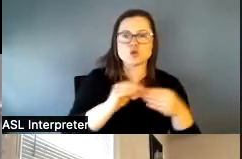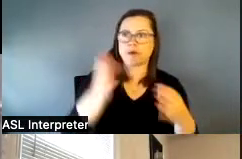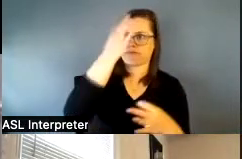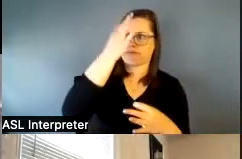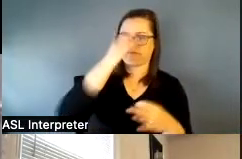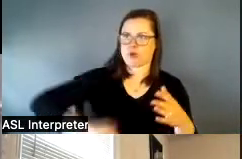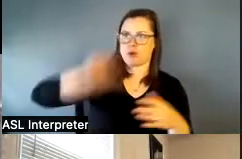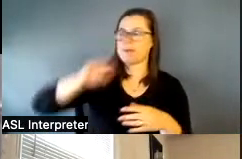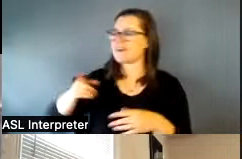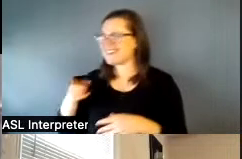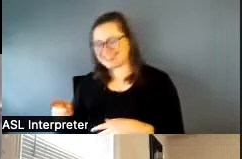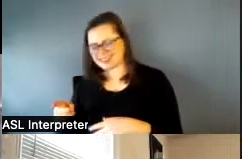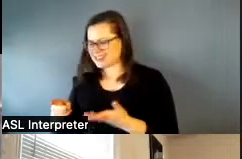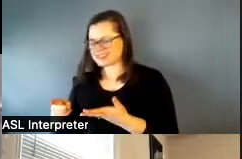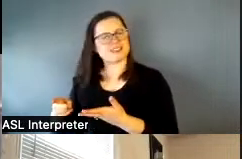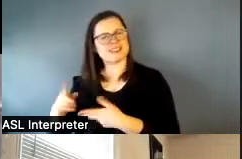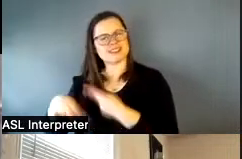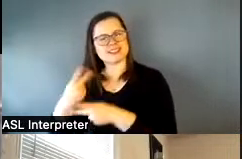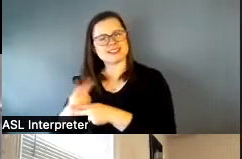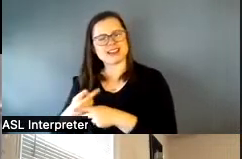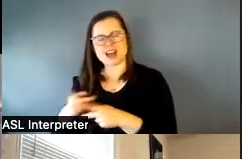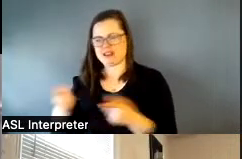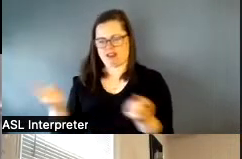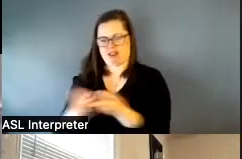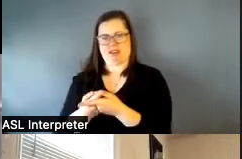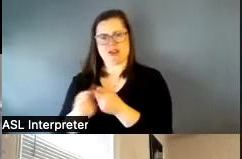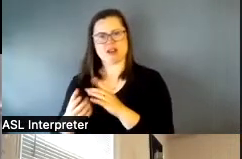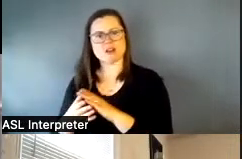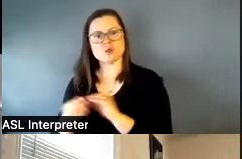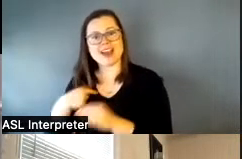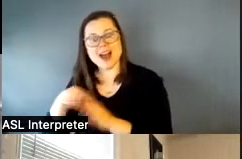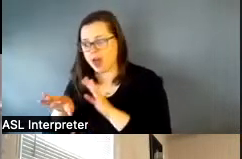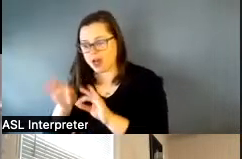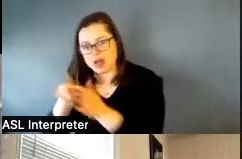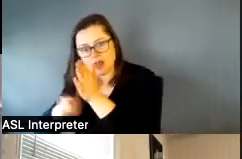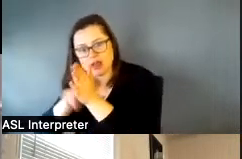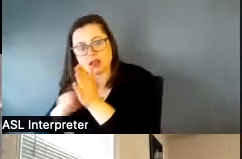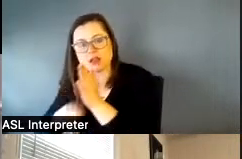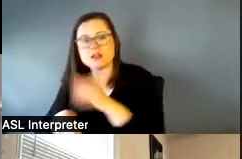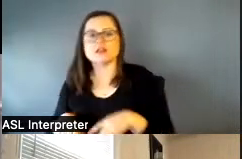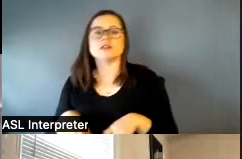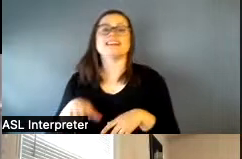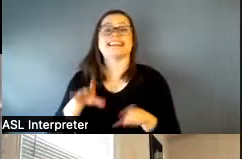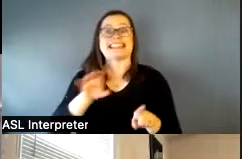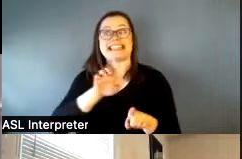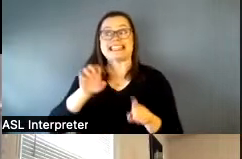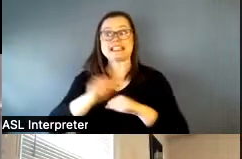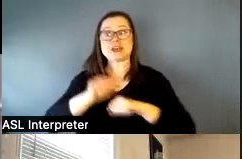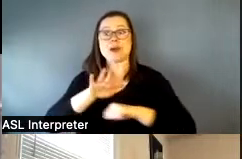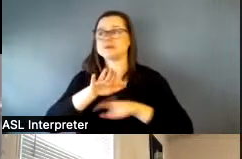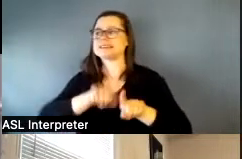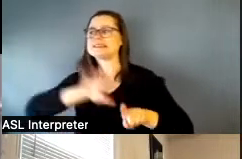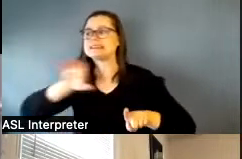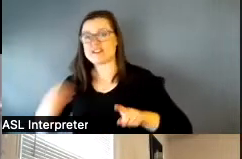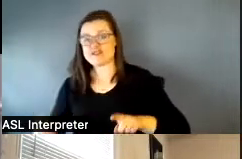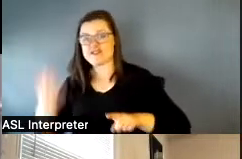fireproof landscape that I'd been used to, fire as being something that happens maybe on the east side of the mountains, but not on the west side of the